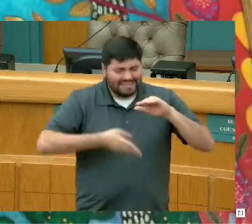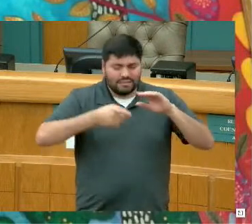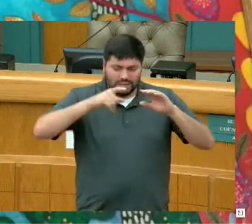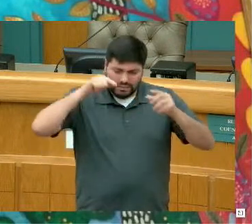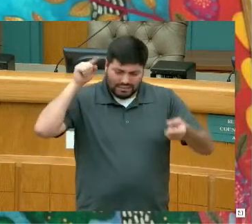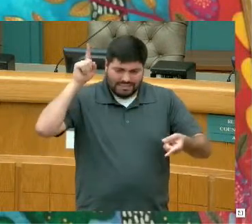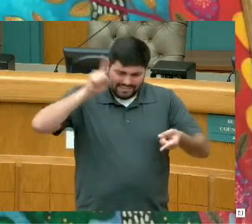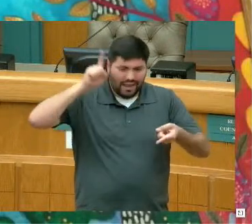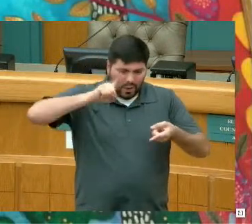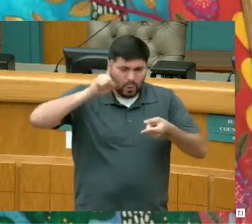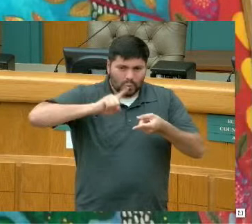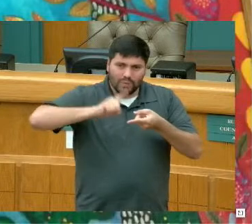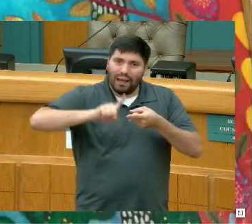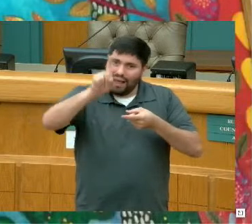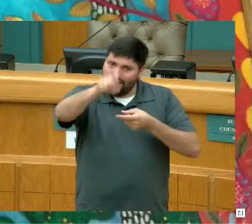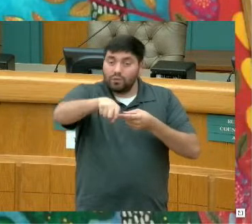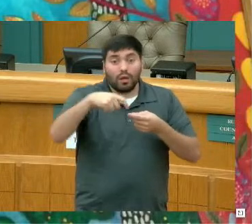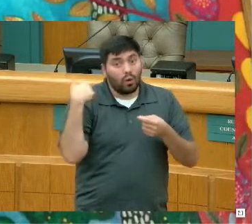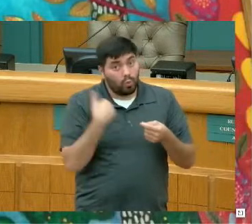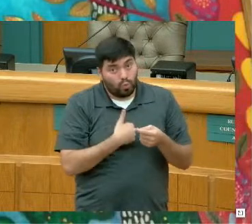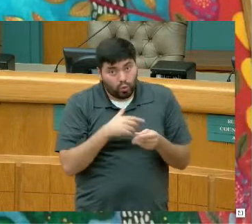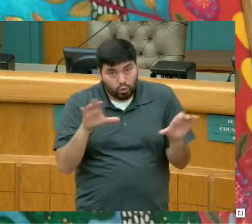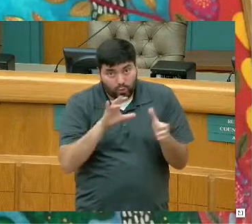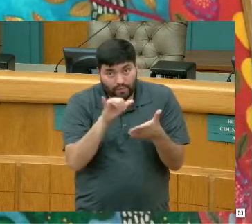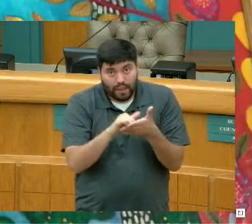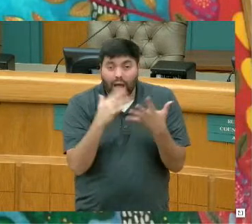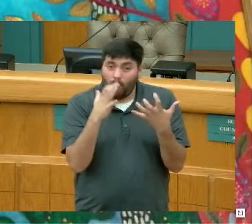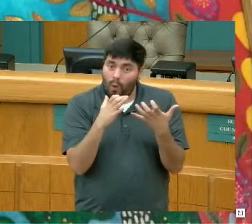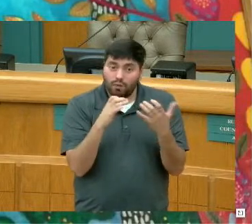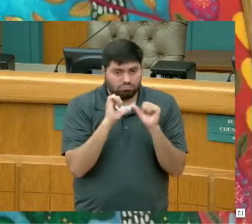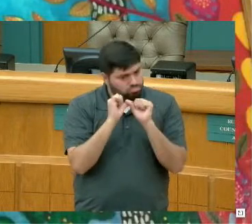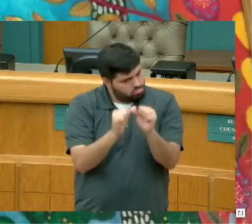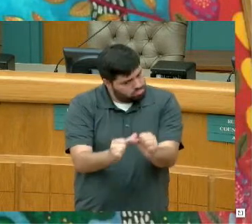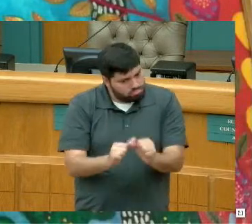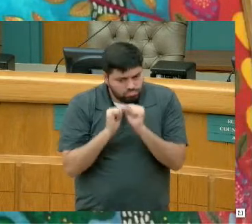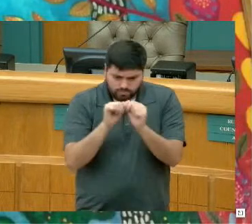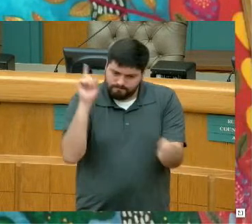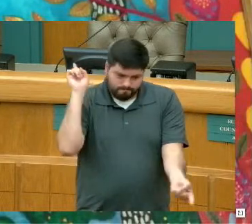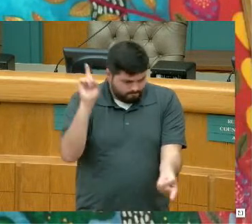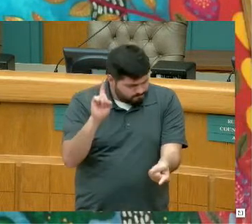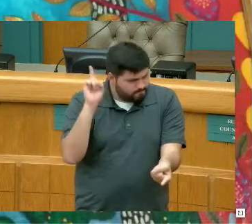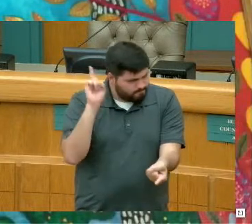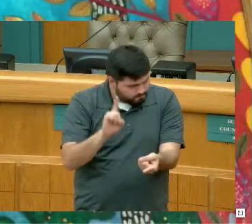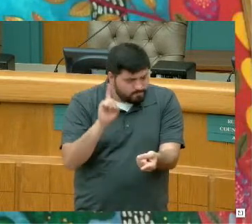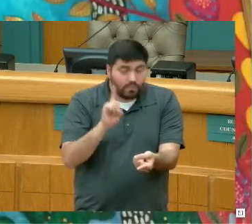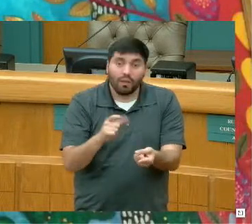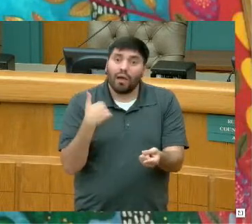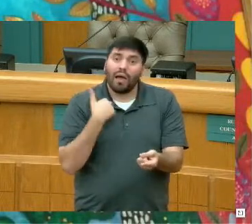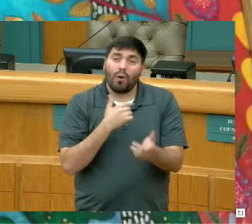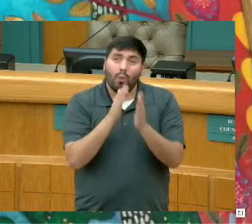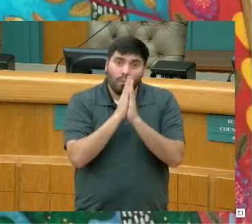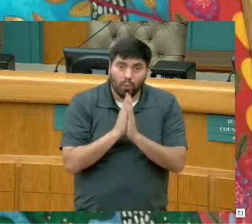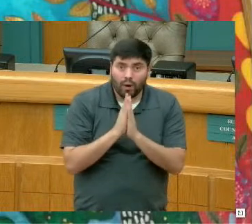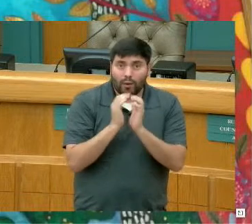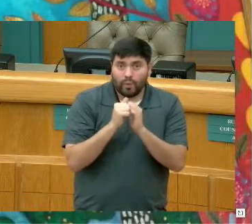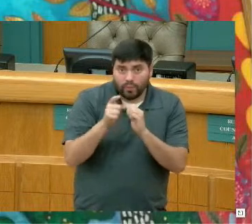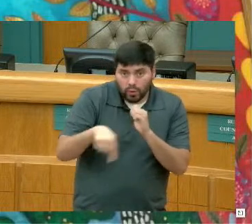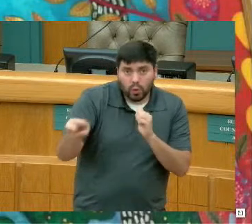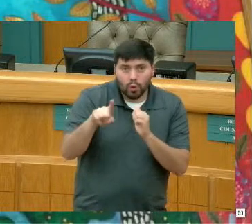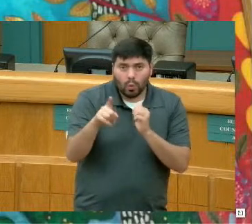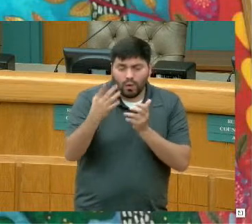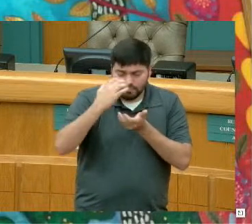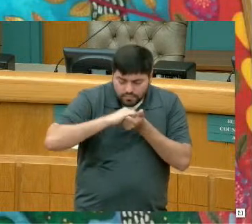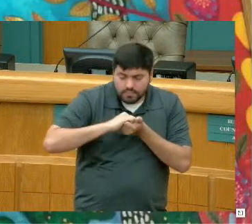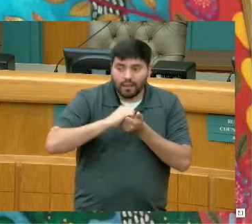And you're doing it. We're doing it. And I want to see us keep it up. And I will pray alongside with